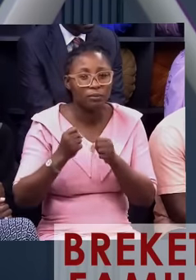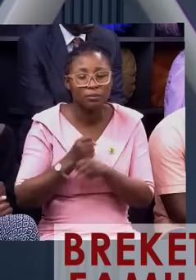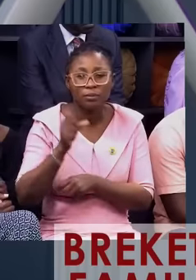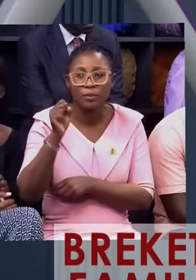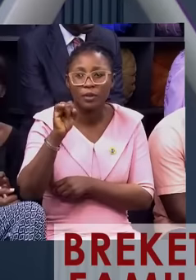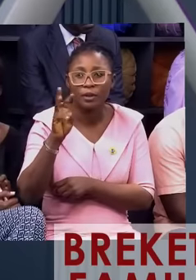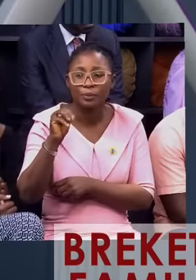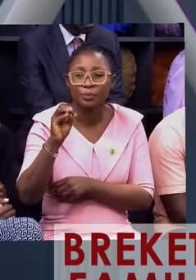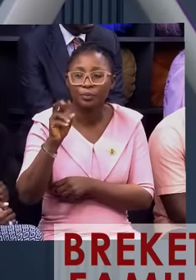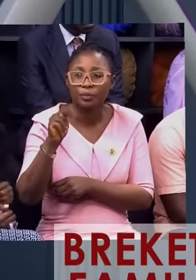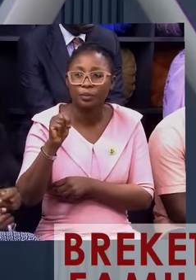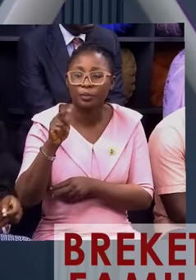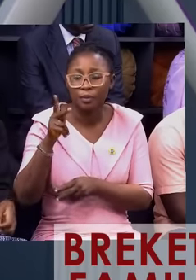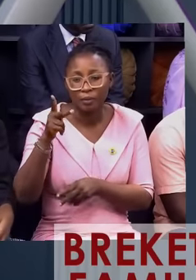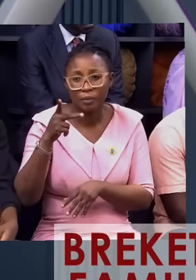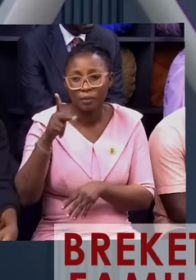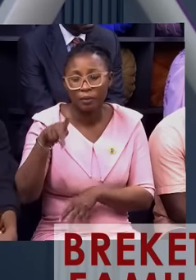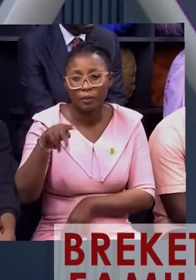from